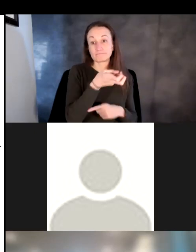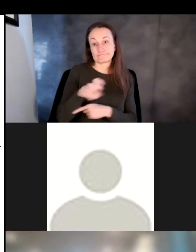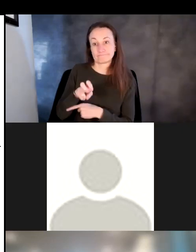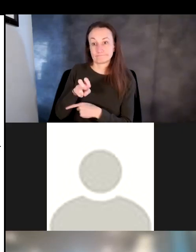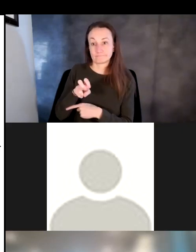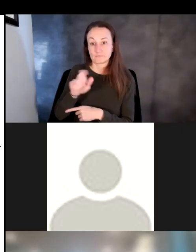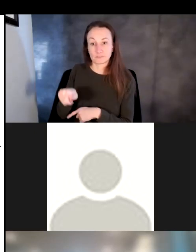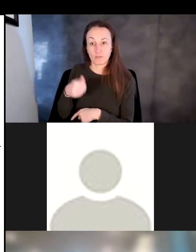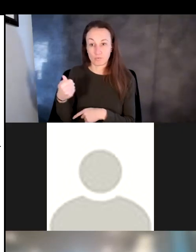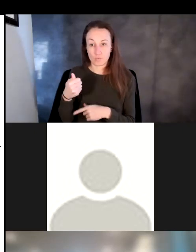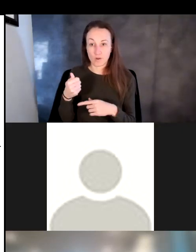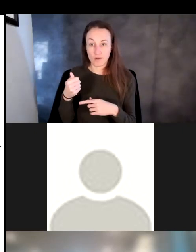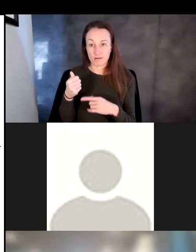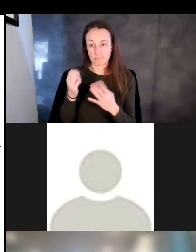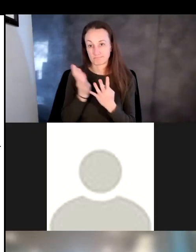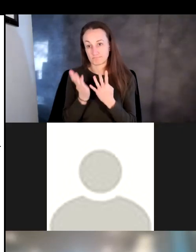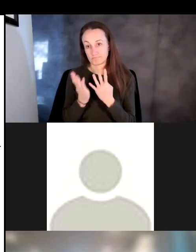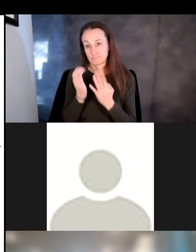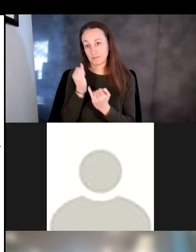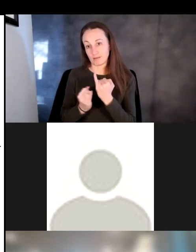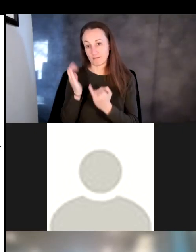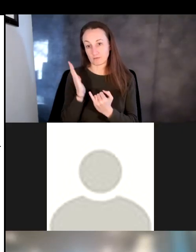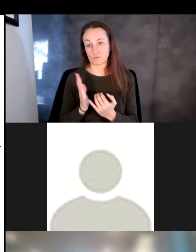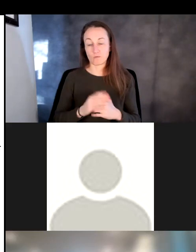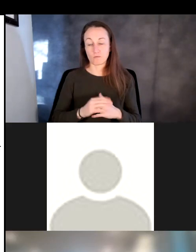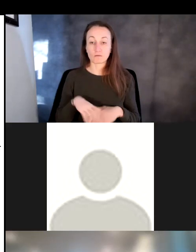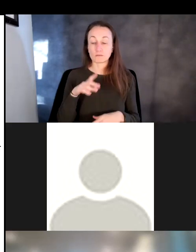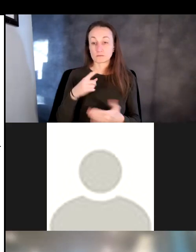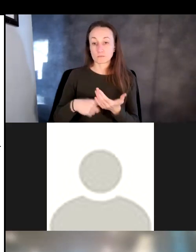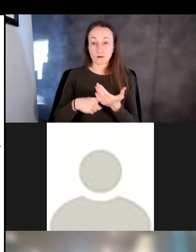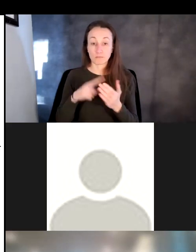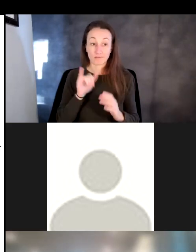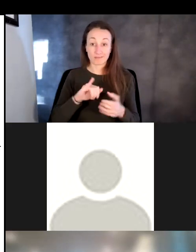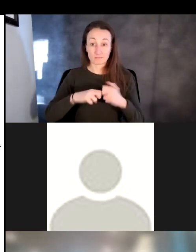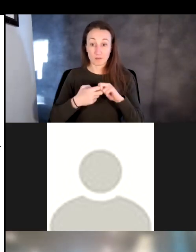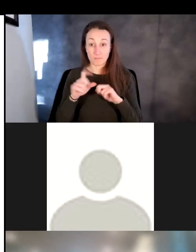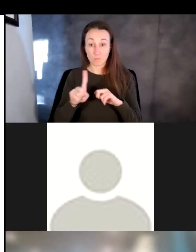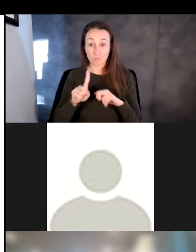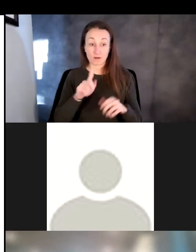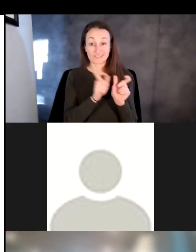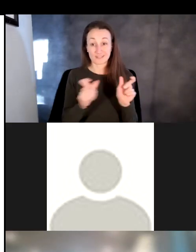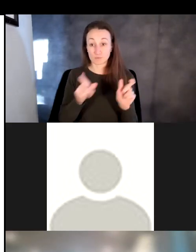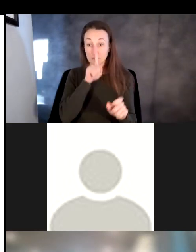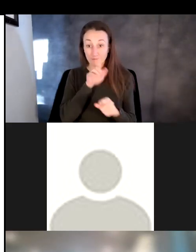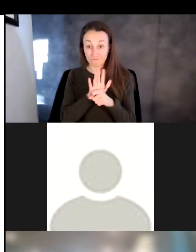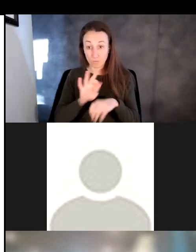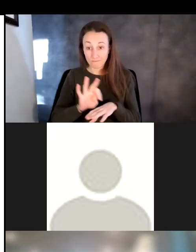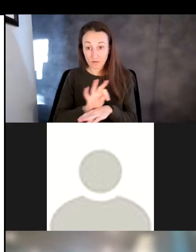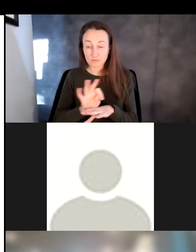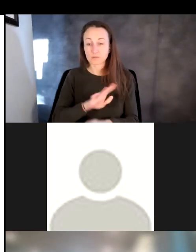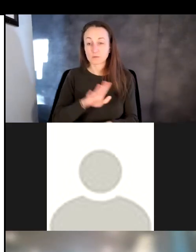this at the end of the talk. But to talk about this problem where sequences are devoid of function, we're going to use this idea